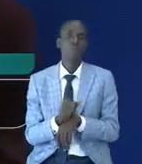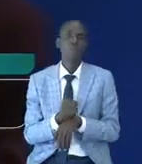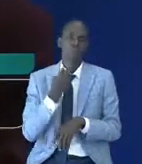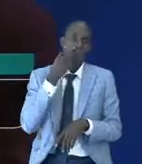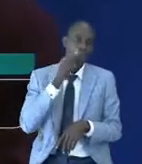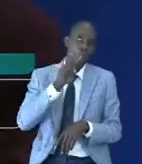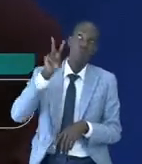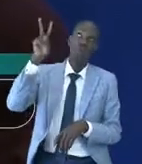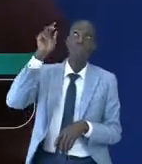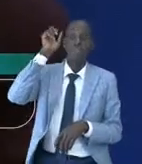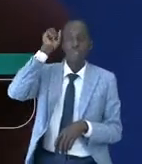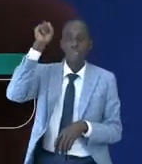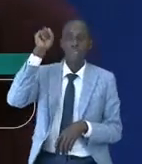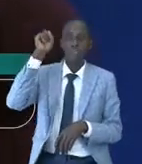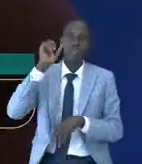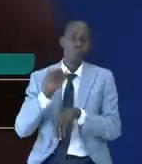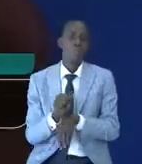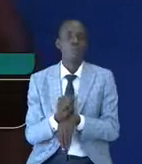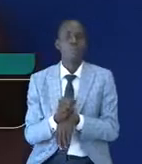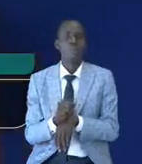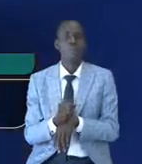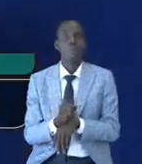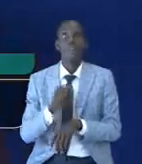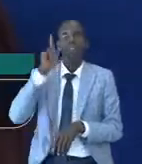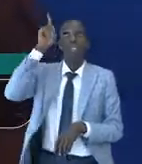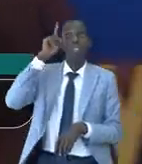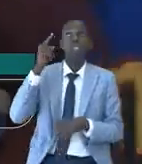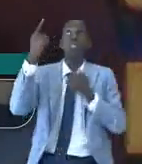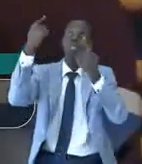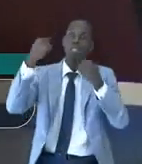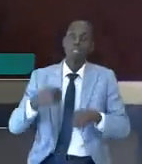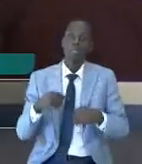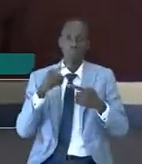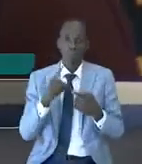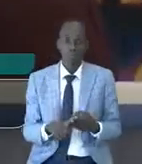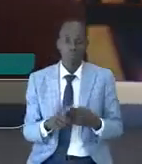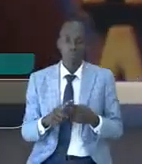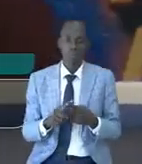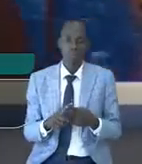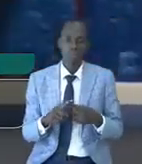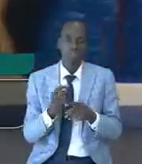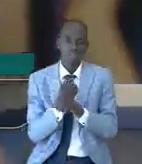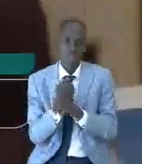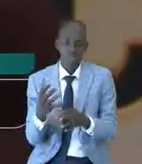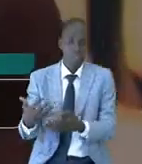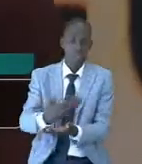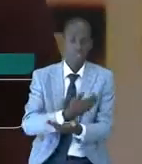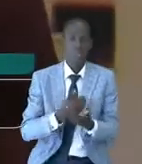Behold his mission. What's his mission? I came to seek and